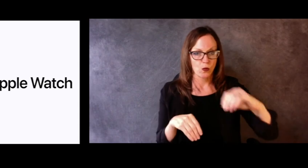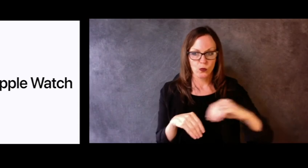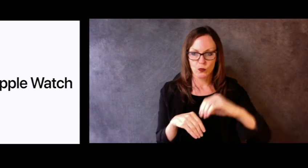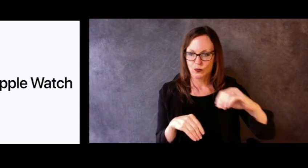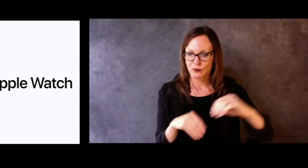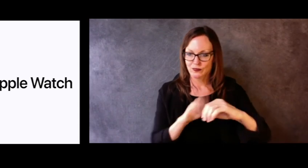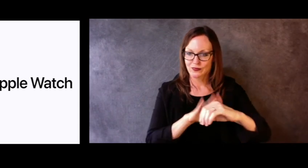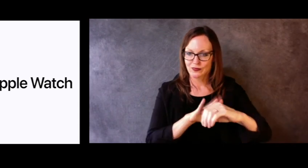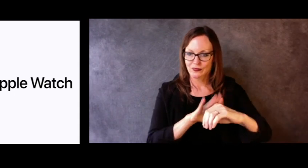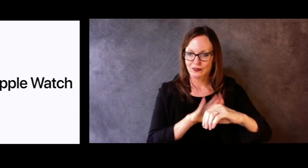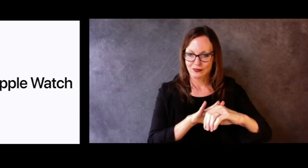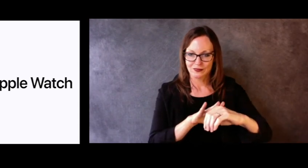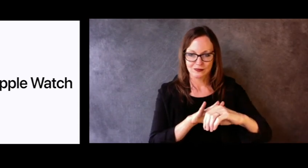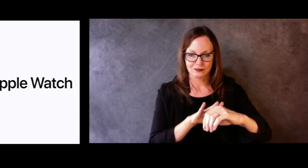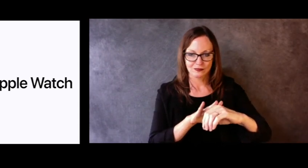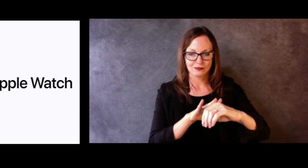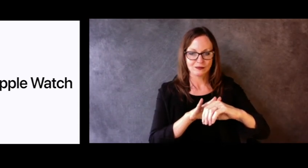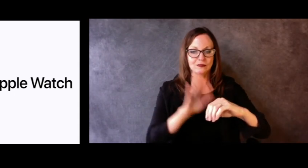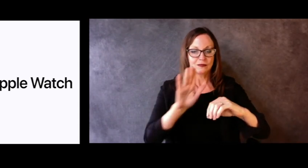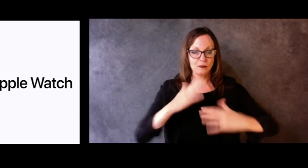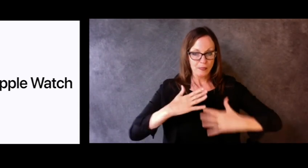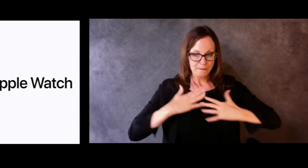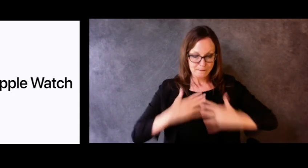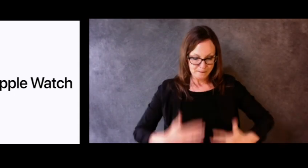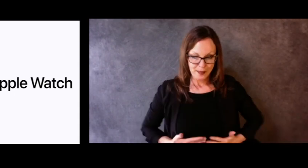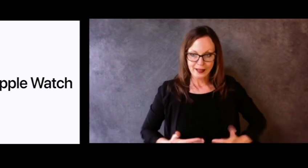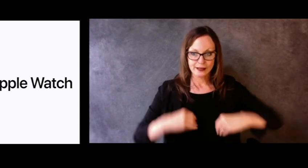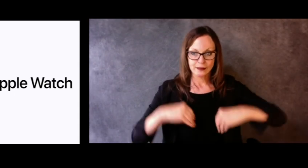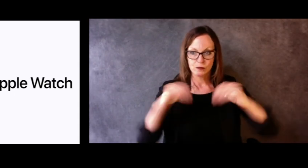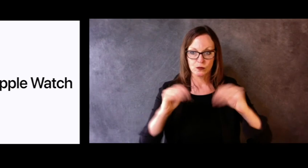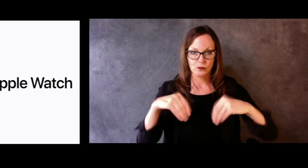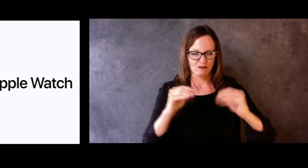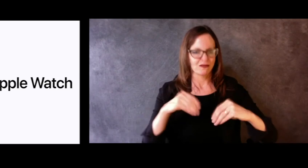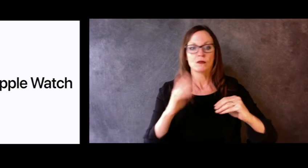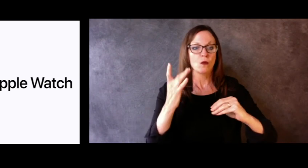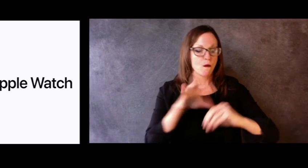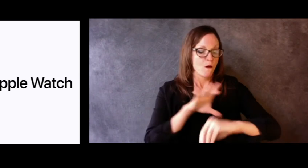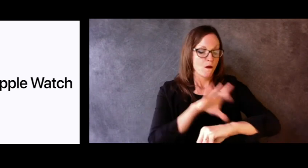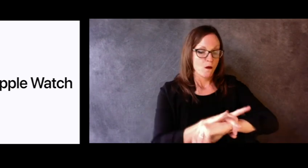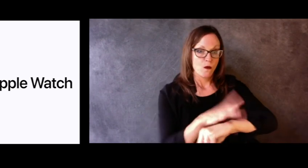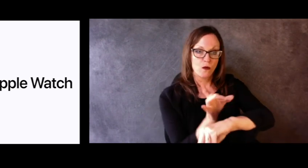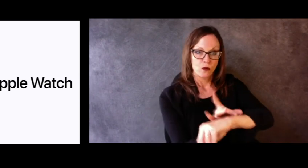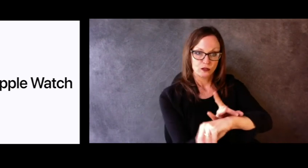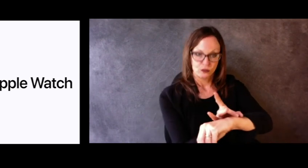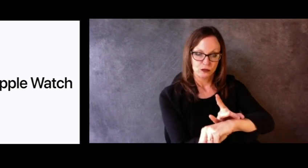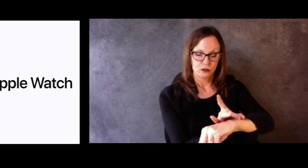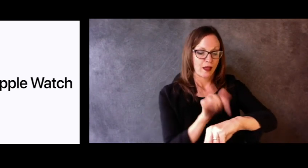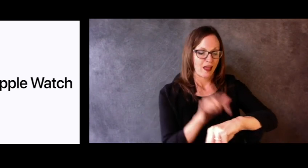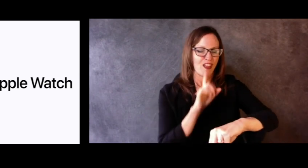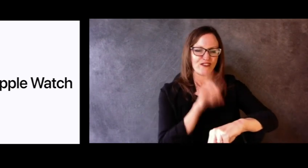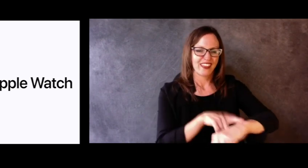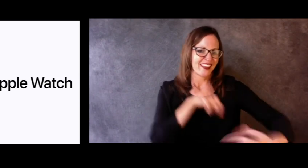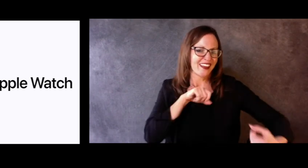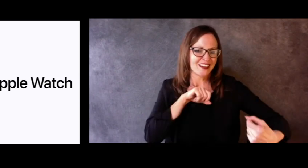accelerometer, along with the optical heart rate sensor and on-device machine learning, Apple Watch can detect subtle differences in muscle movement and